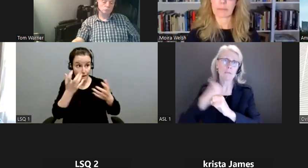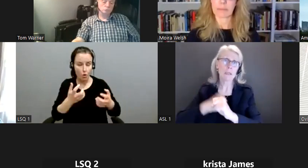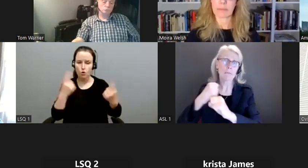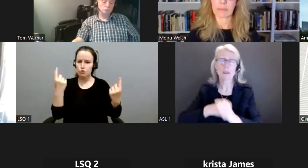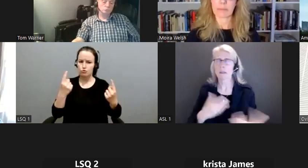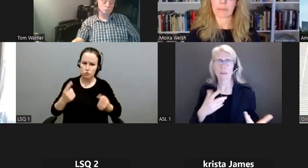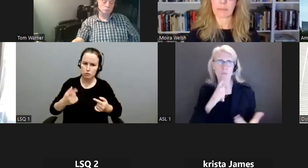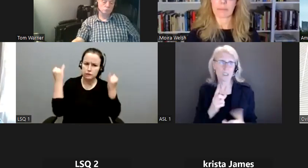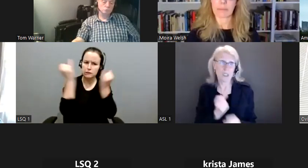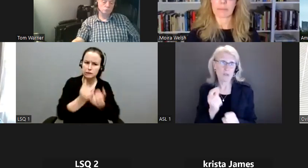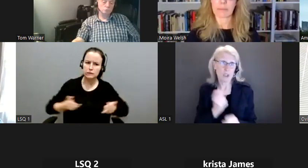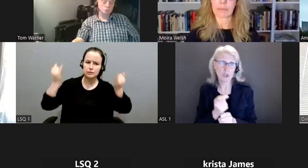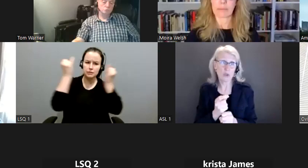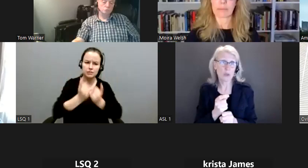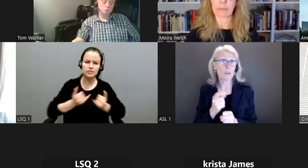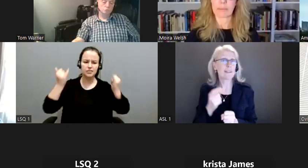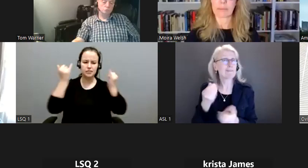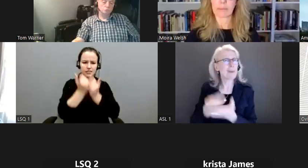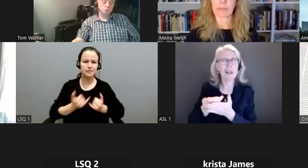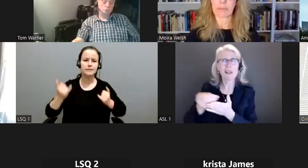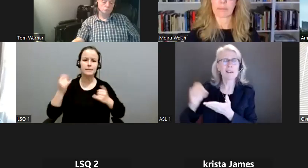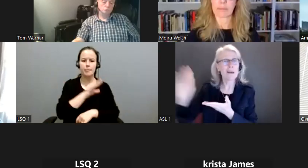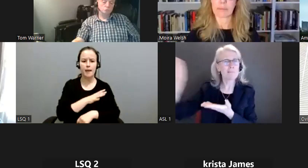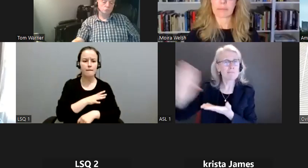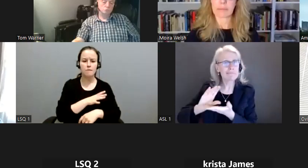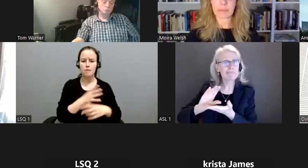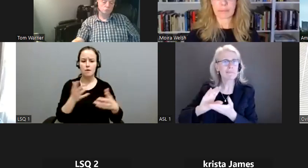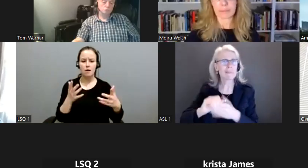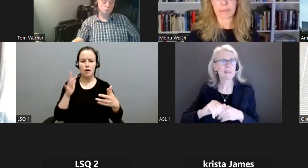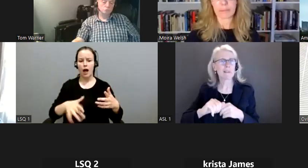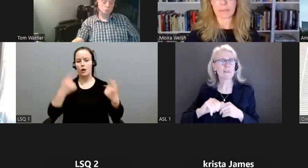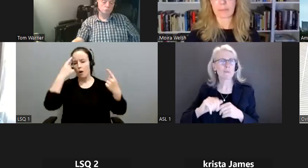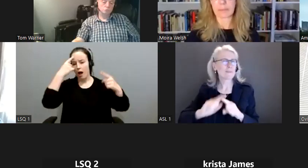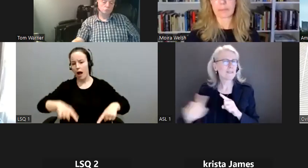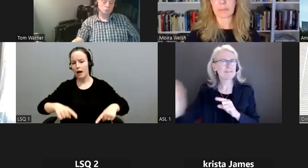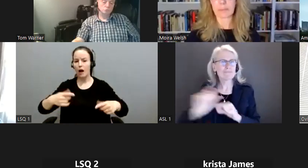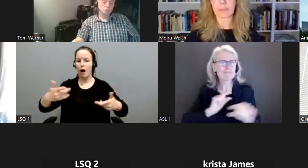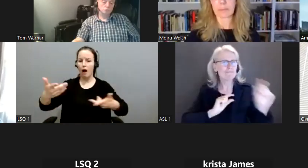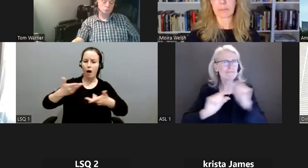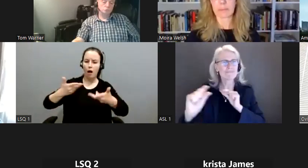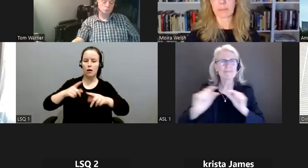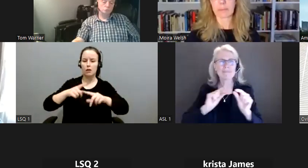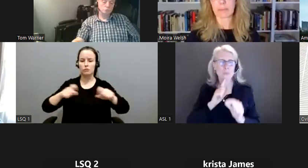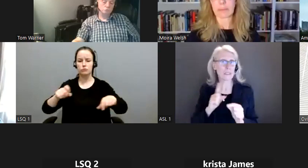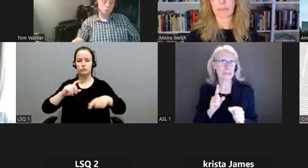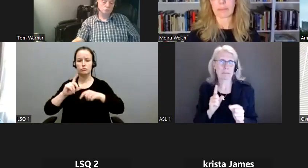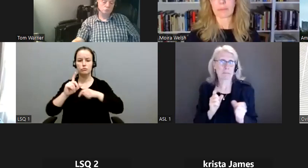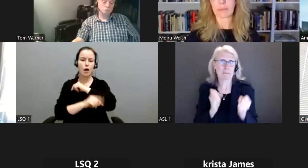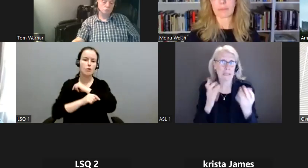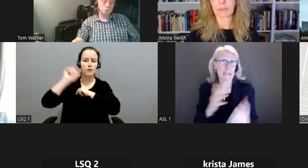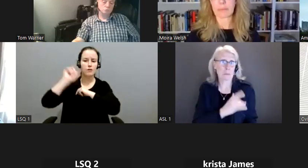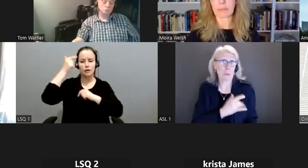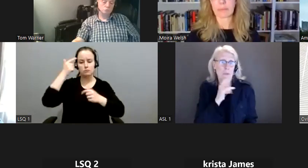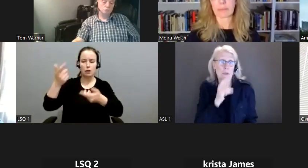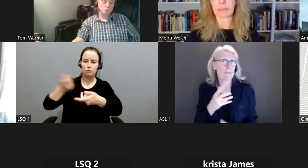year, this is through contribution agreements with public servants and so on. And in many instances, the provinces are not even engaged with our people in terms of